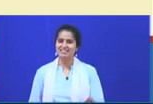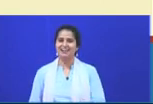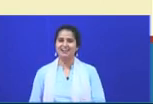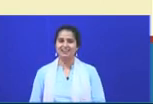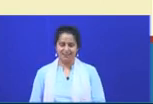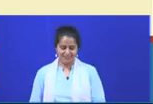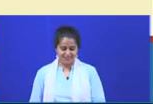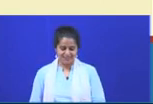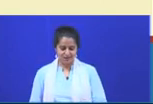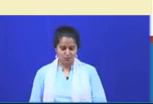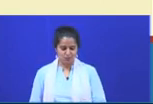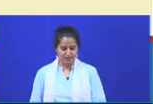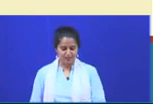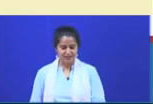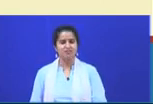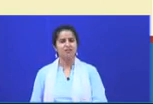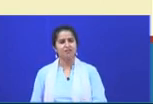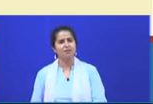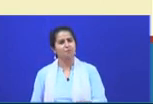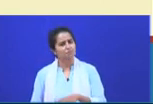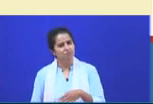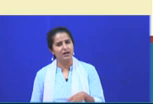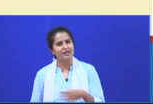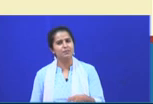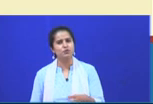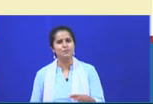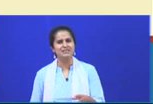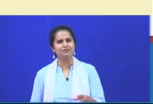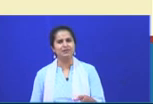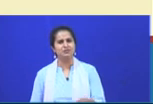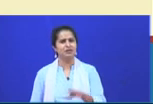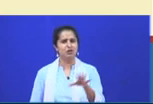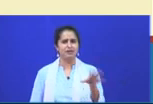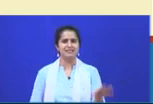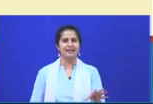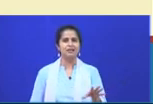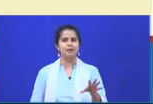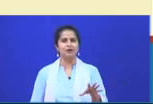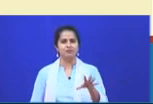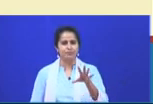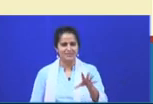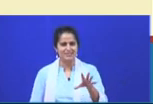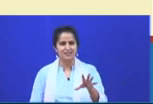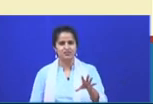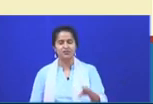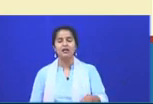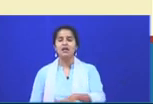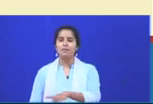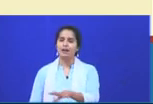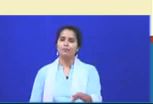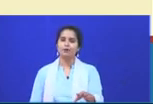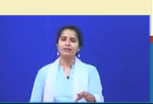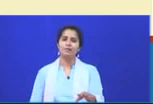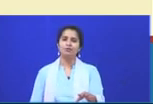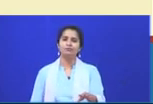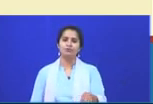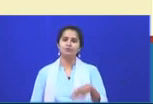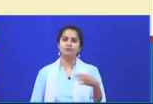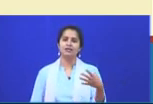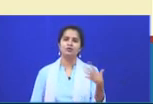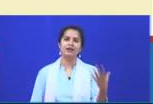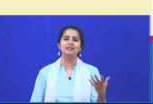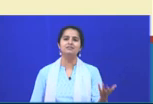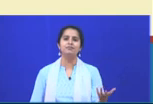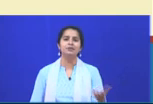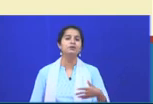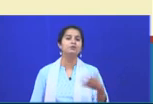because these are rules that are a little more specific, so they are not exactly part of the basic Sanskrit, but I am putting them out for you so